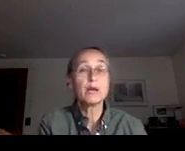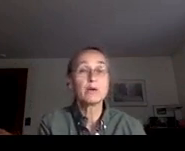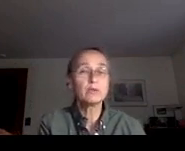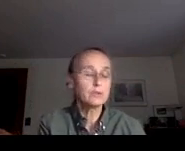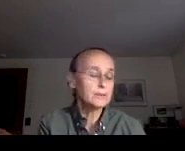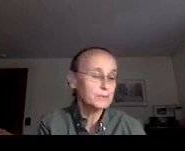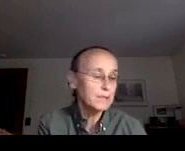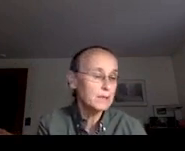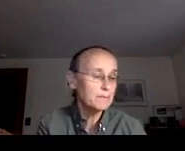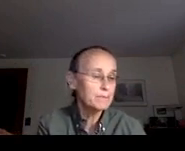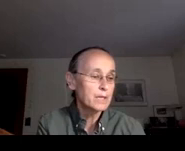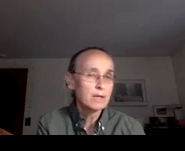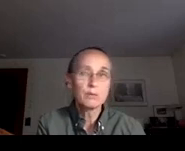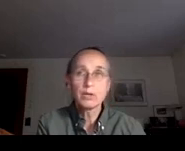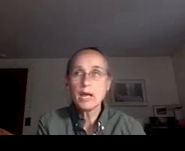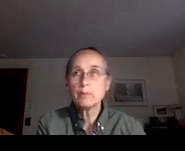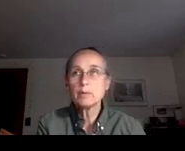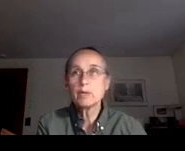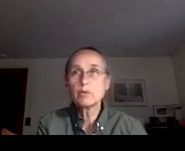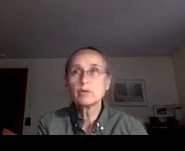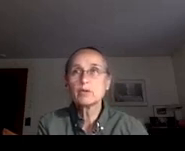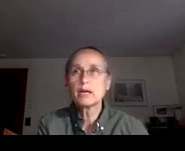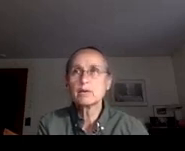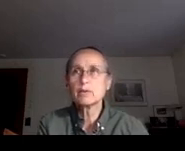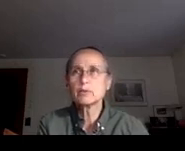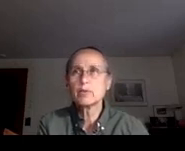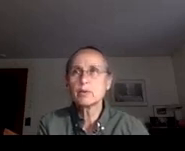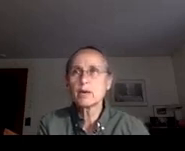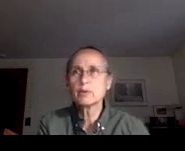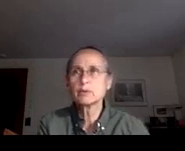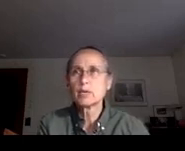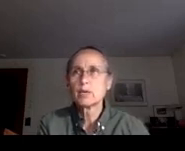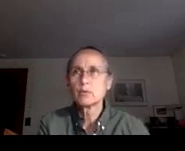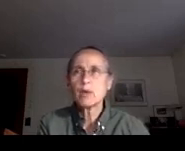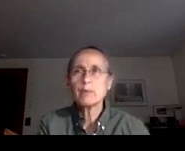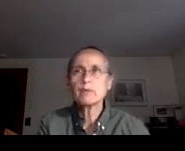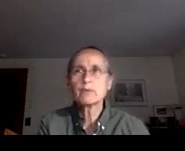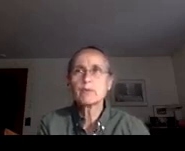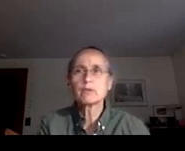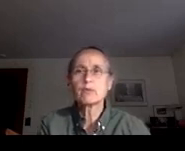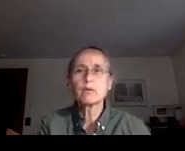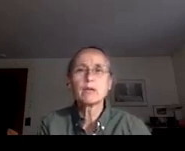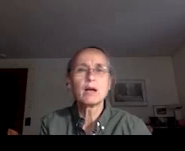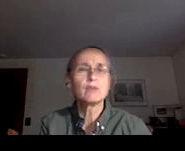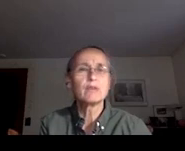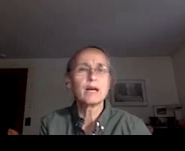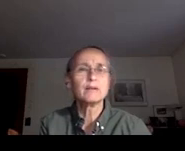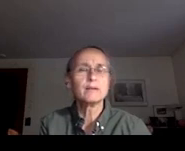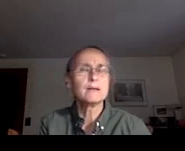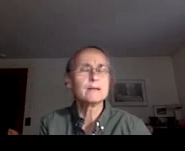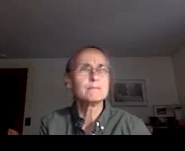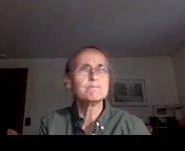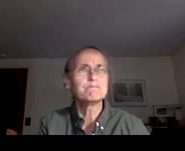for parents. I'm really happy to be with you tonight. It was funny when I was prepping for this, I realized